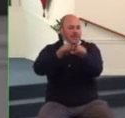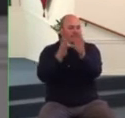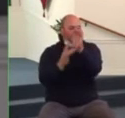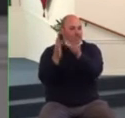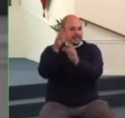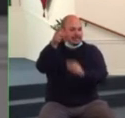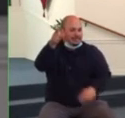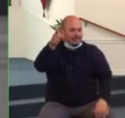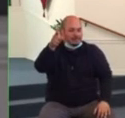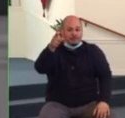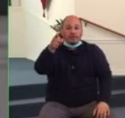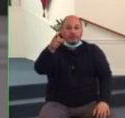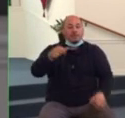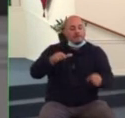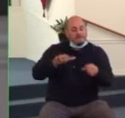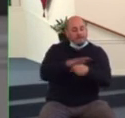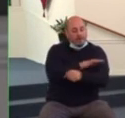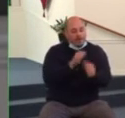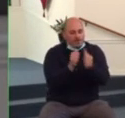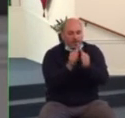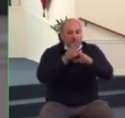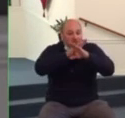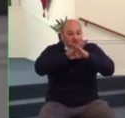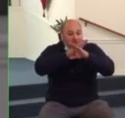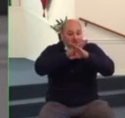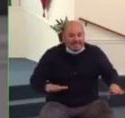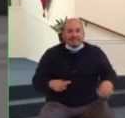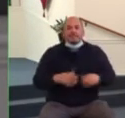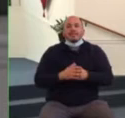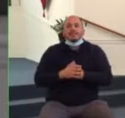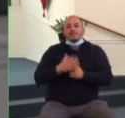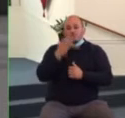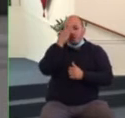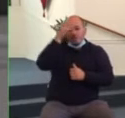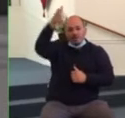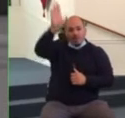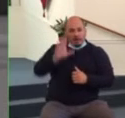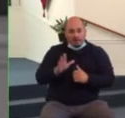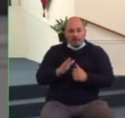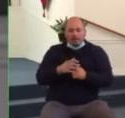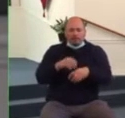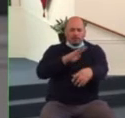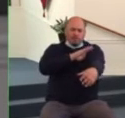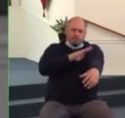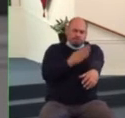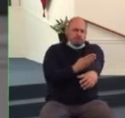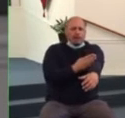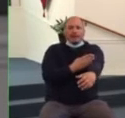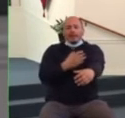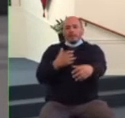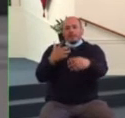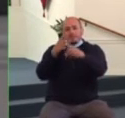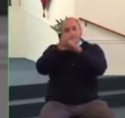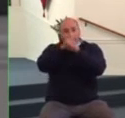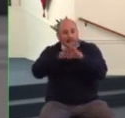bless people and to serve in God's kingdom for his glory and for our great